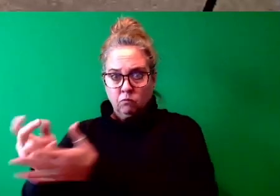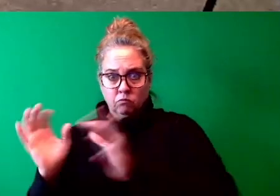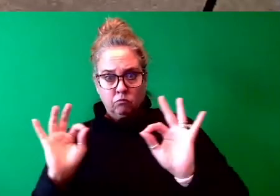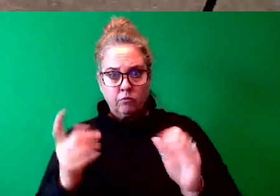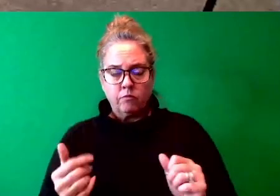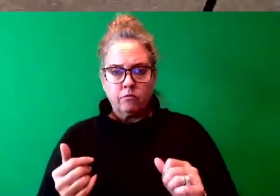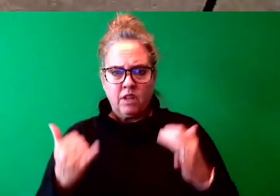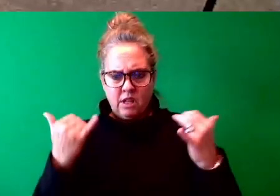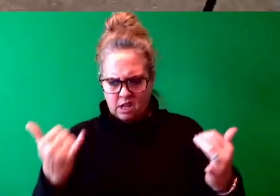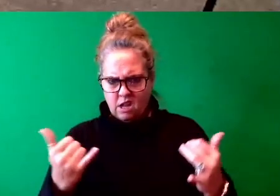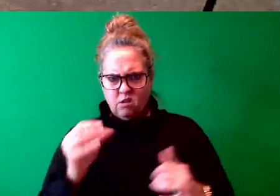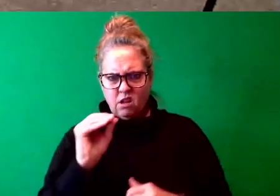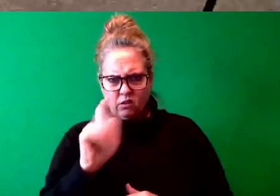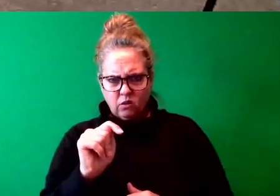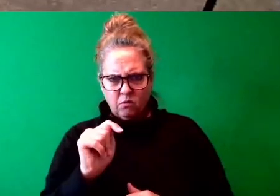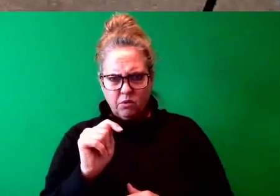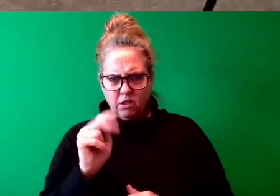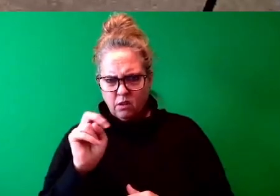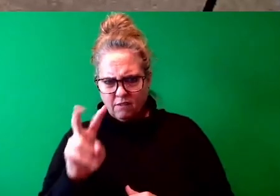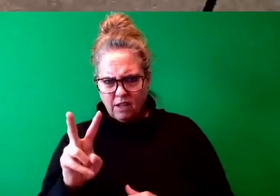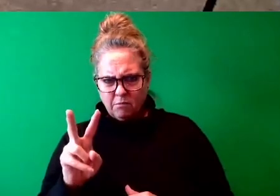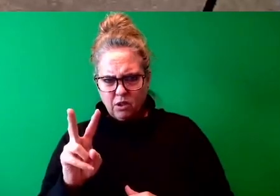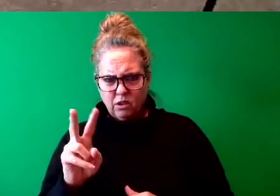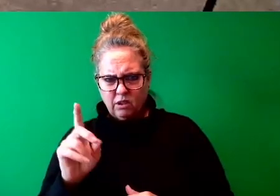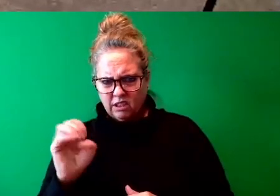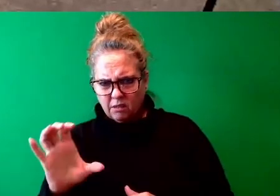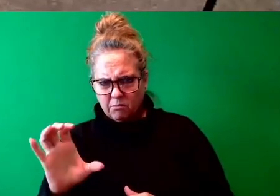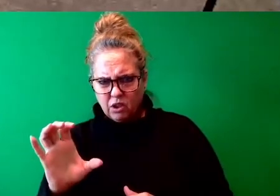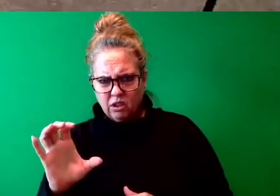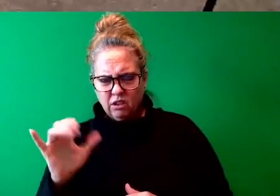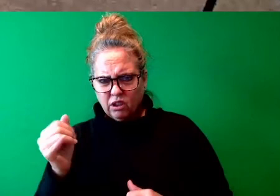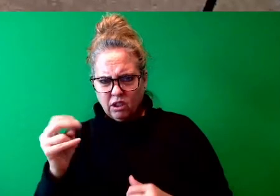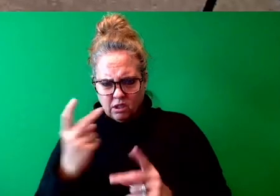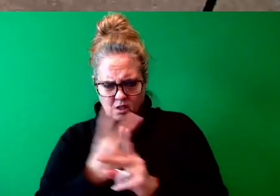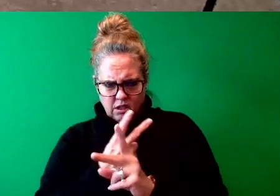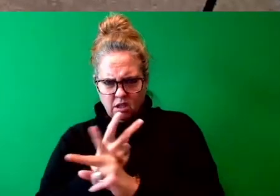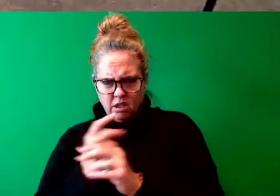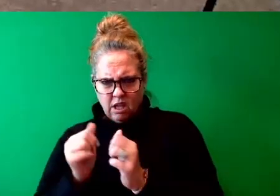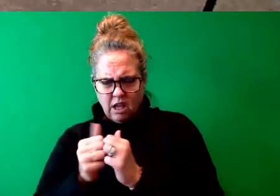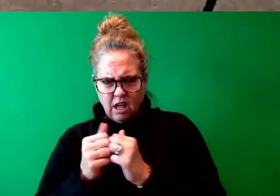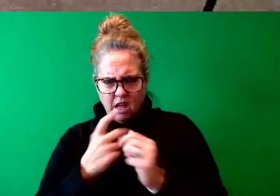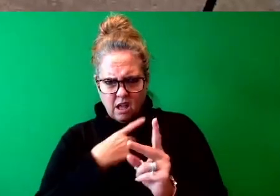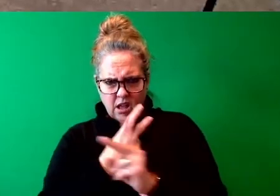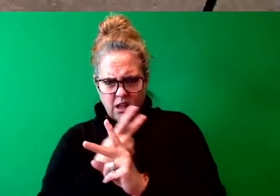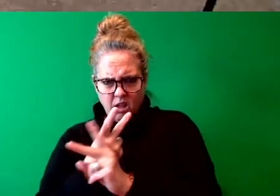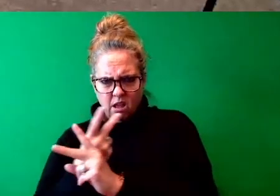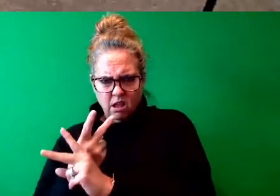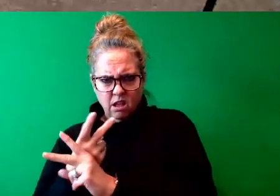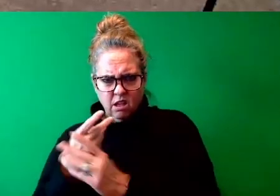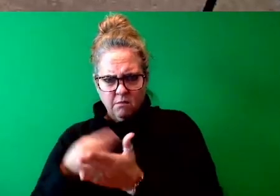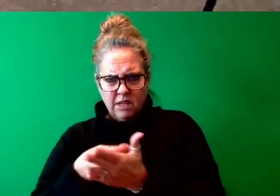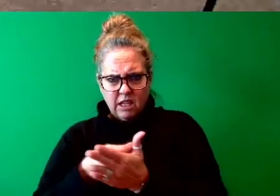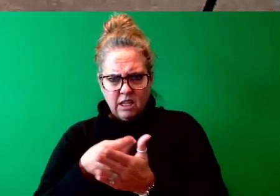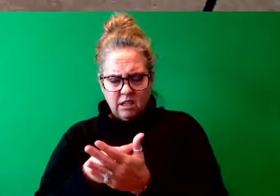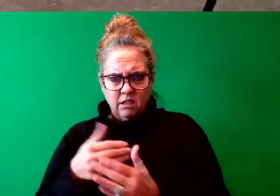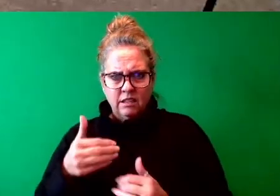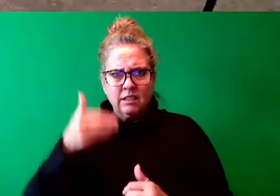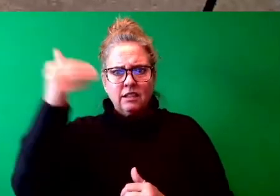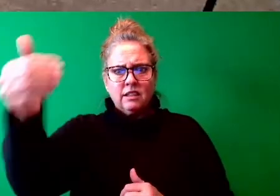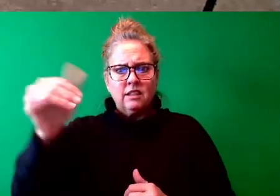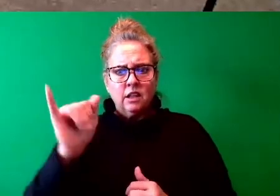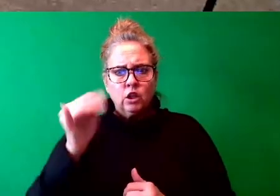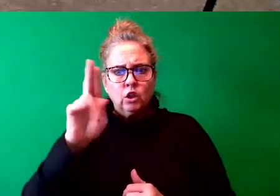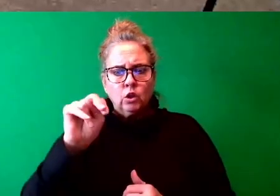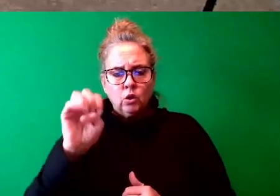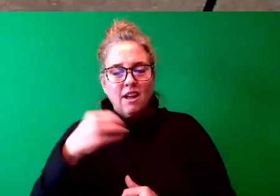January, February, March, April, May, June. So we've got 8 months because that's on the state's fiscal year and they have different requirements.